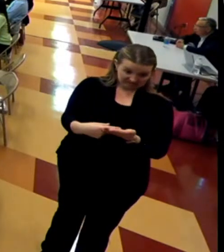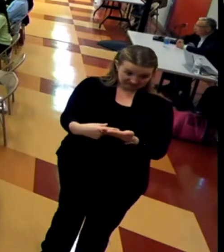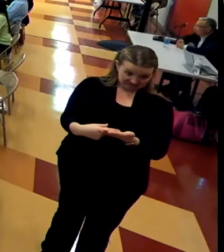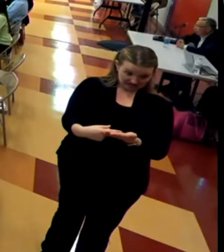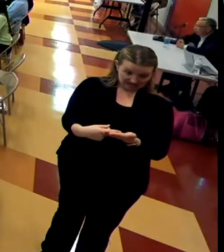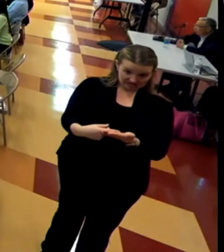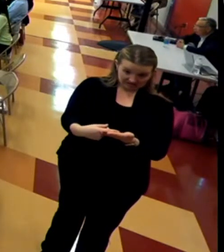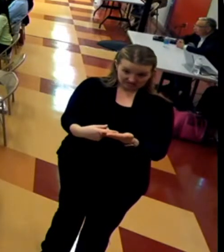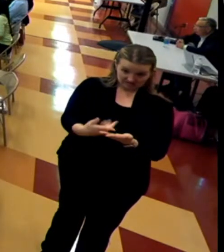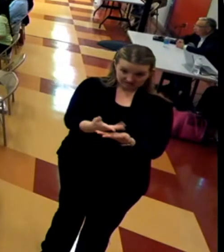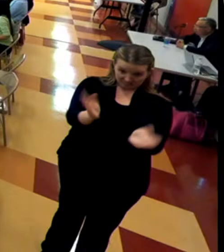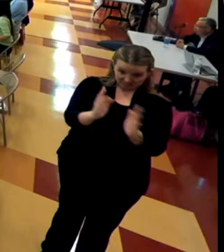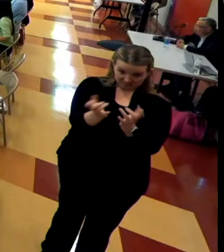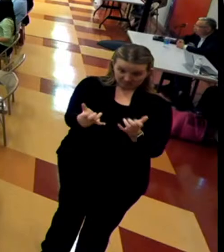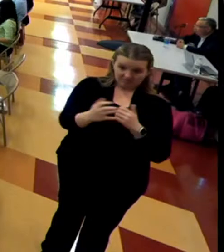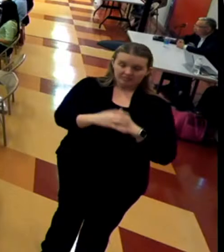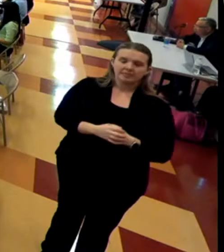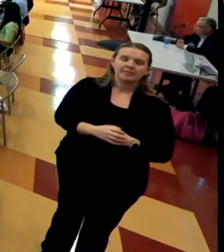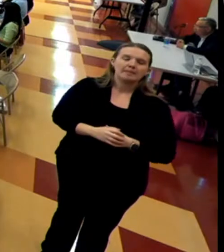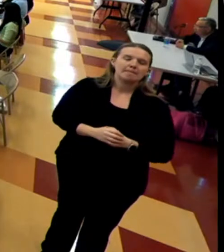this committee.